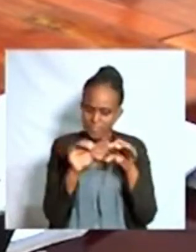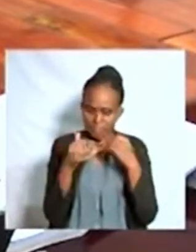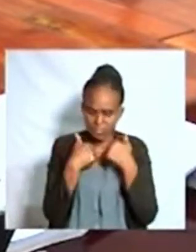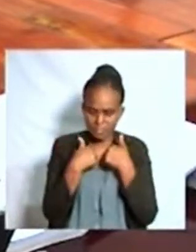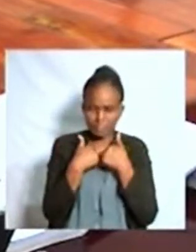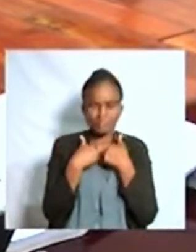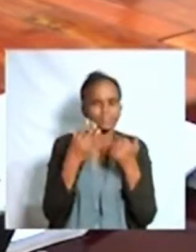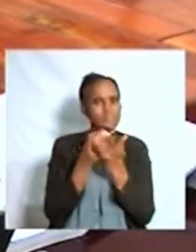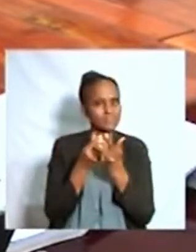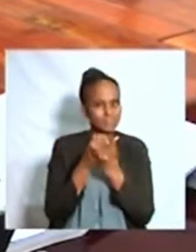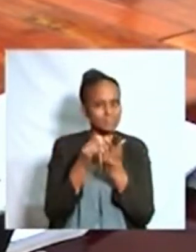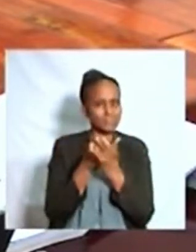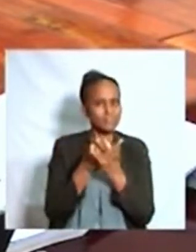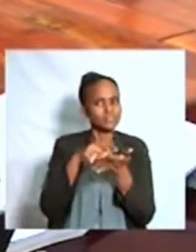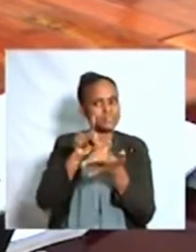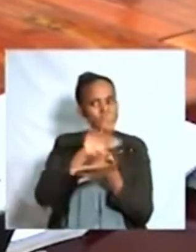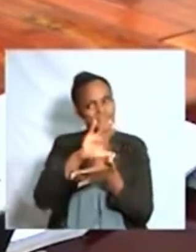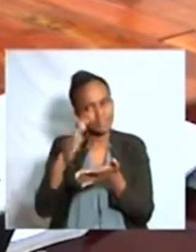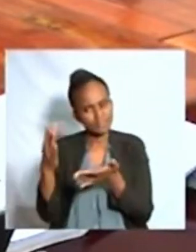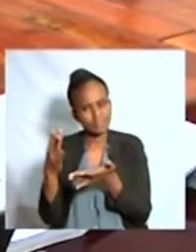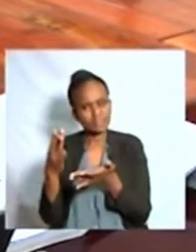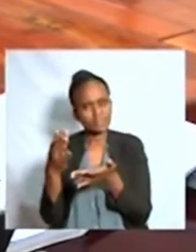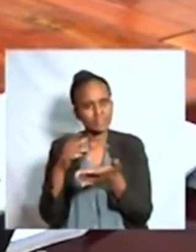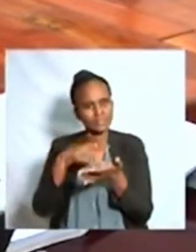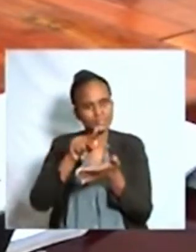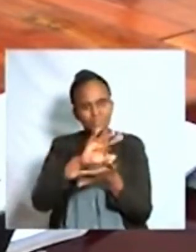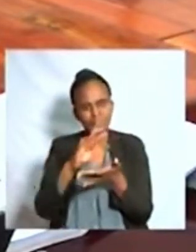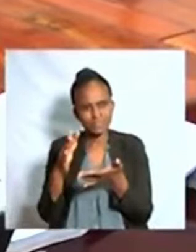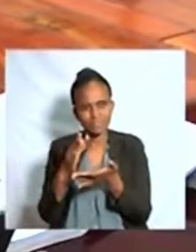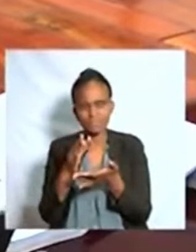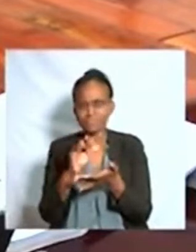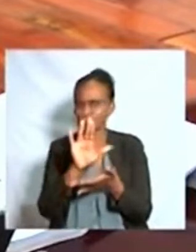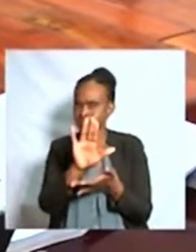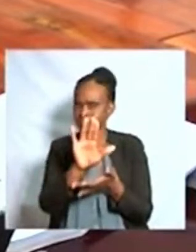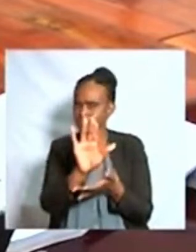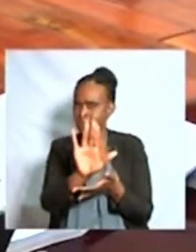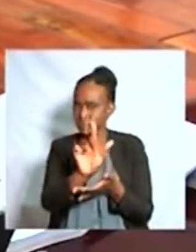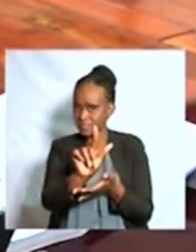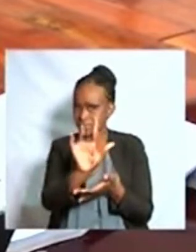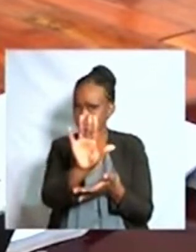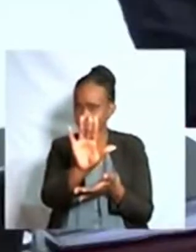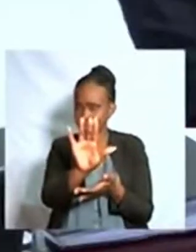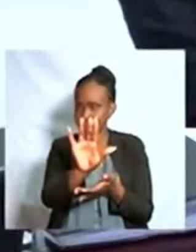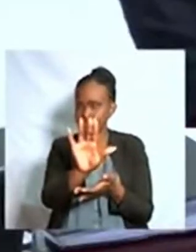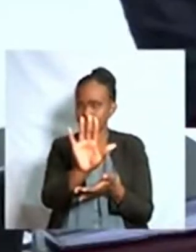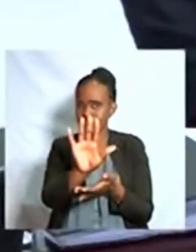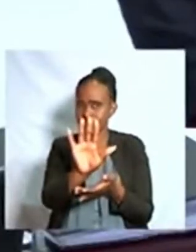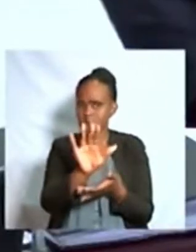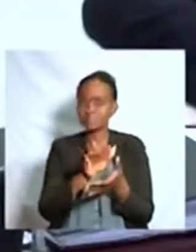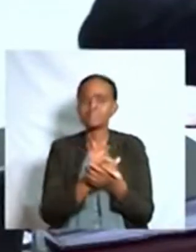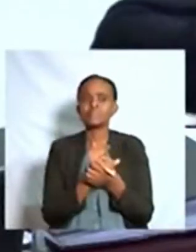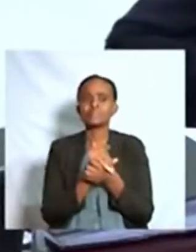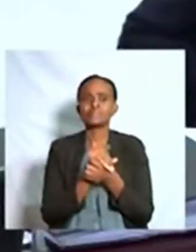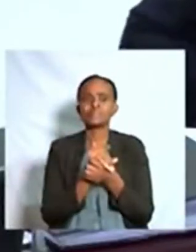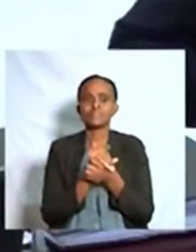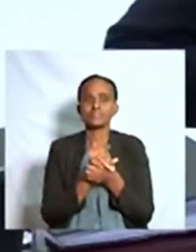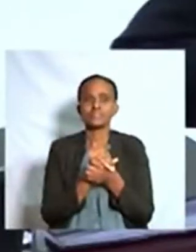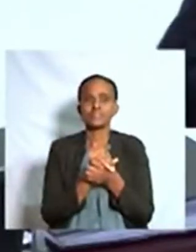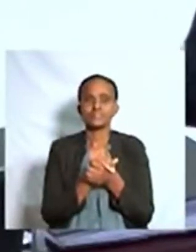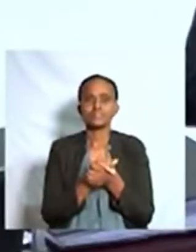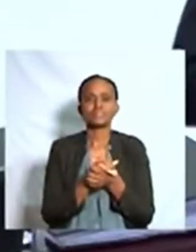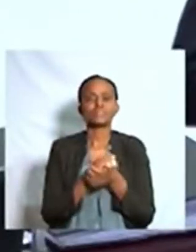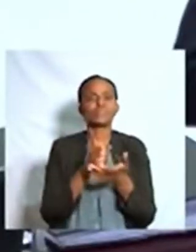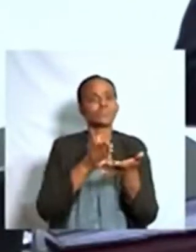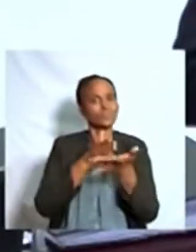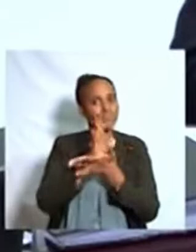monies refunded so that then they are properly just allow her to finish. Yes, go ahead, please. They are properly